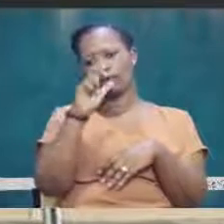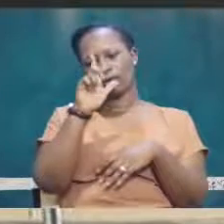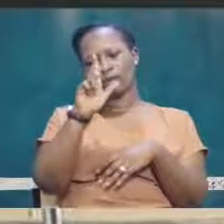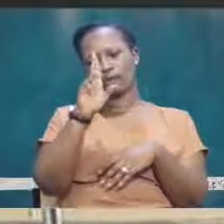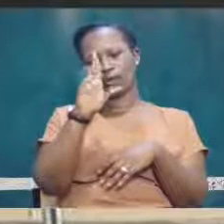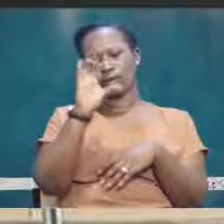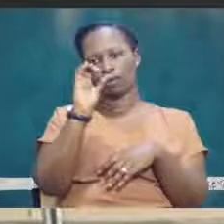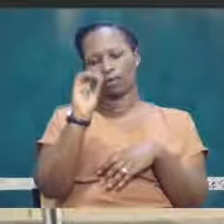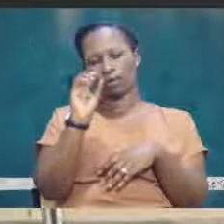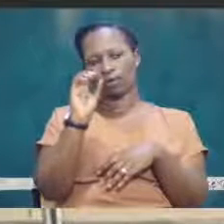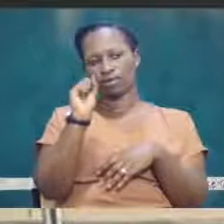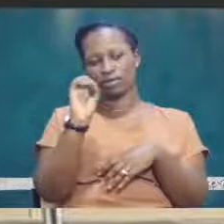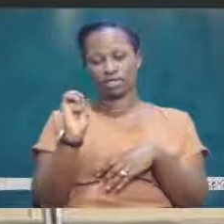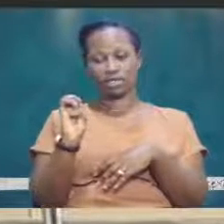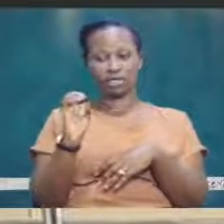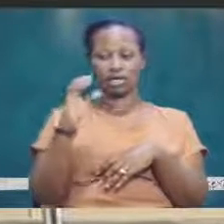has the formula